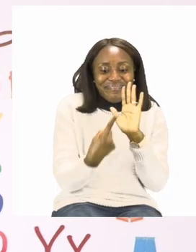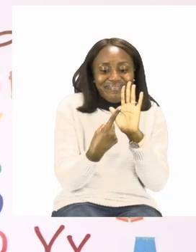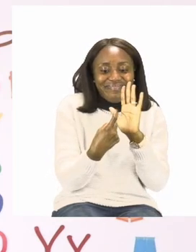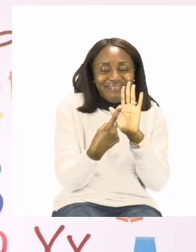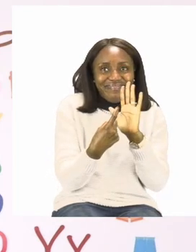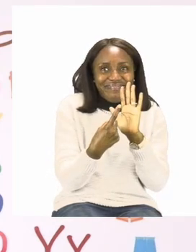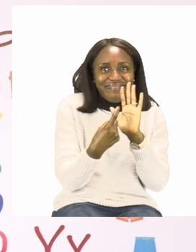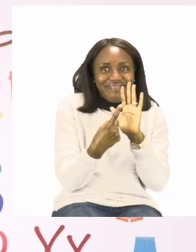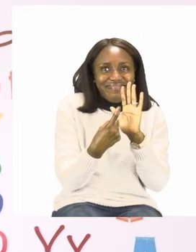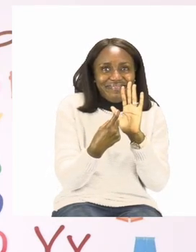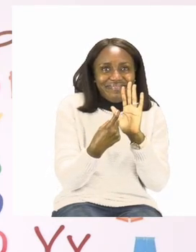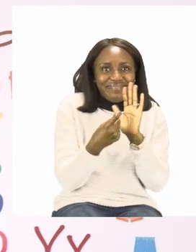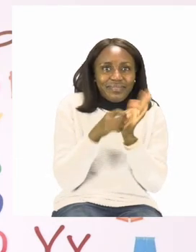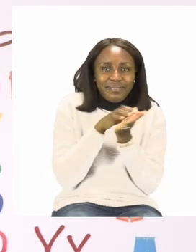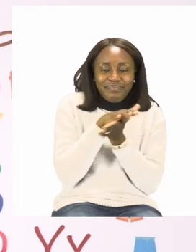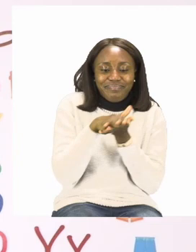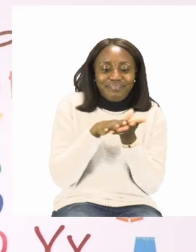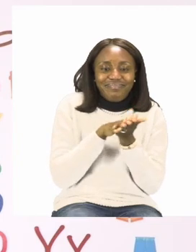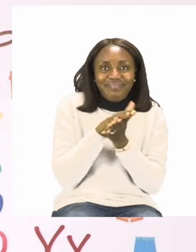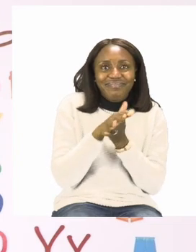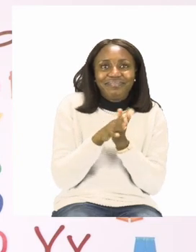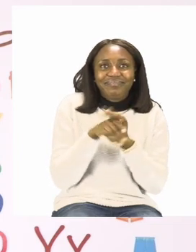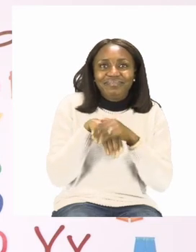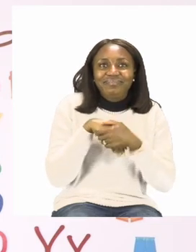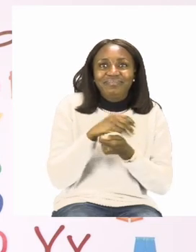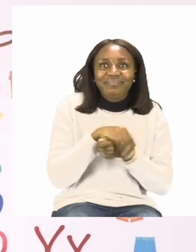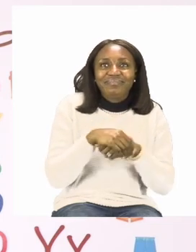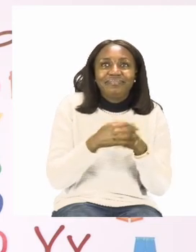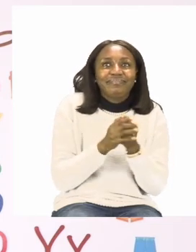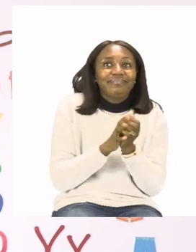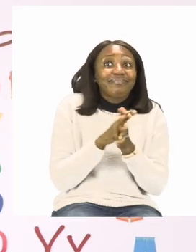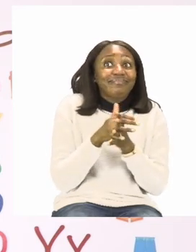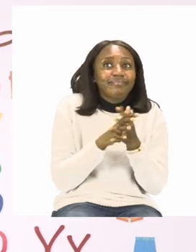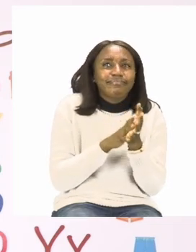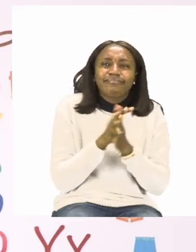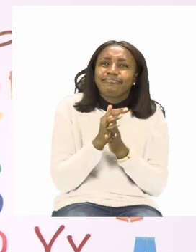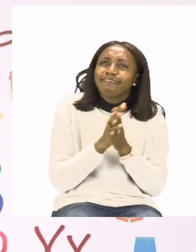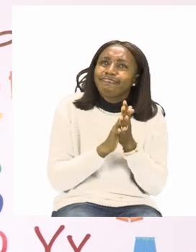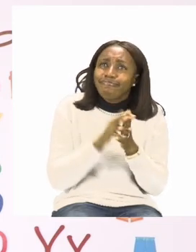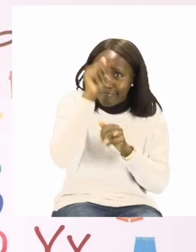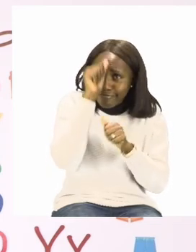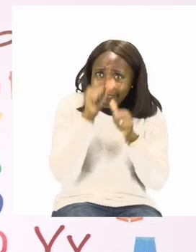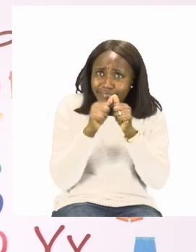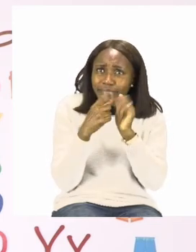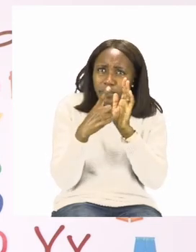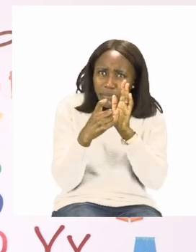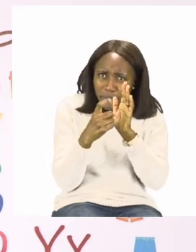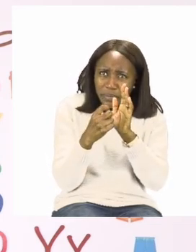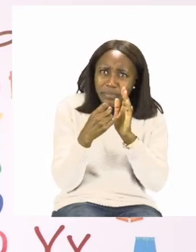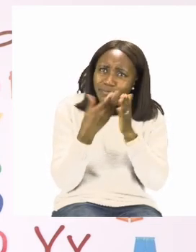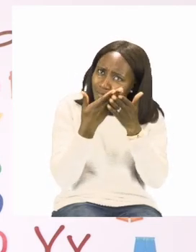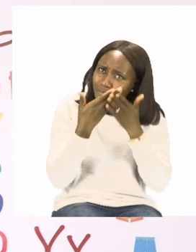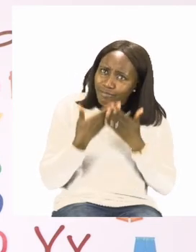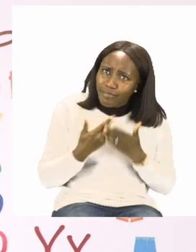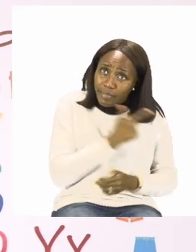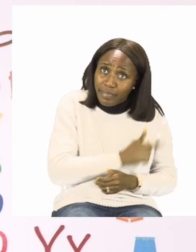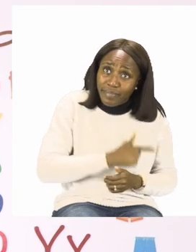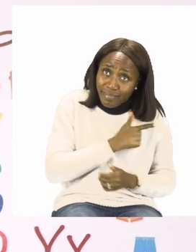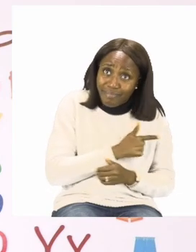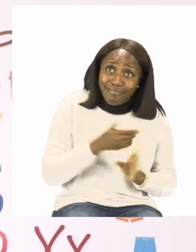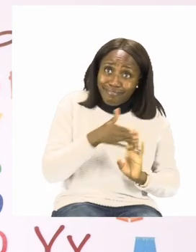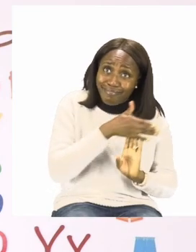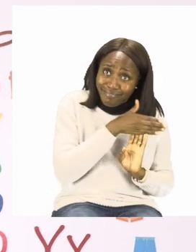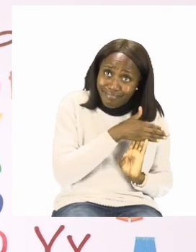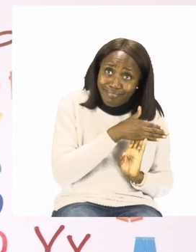sanitizer and rub our hands thoroughly. Remember, sanitizing not only saves your life, but someone else's. So let